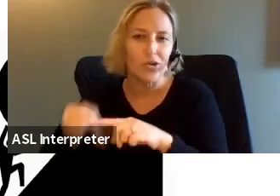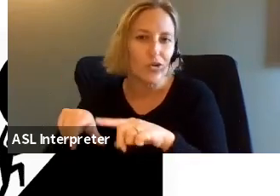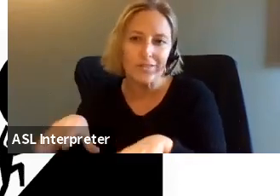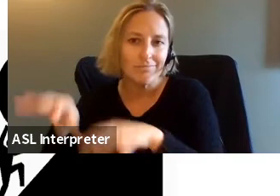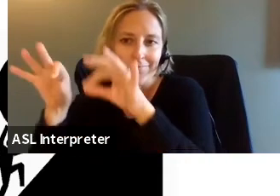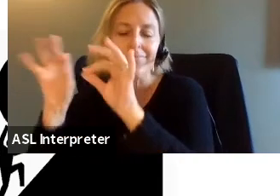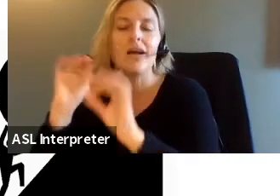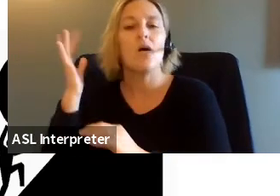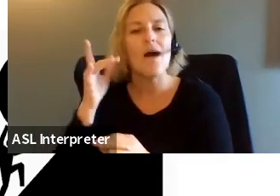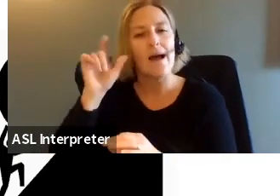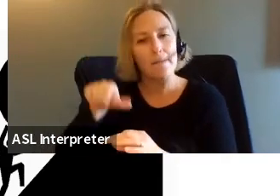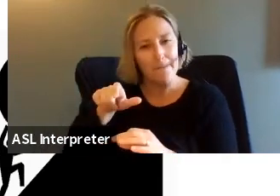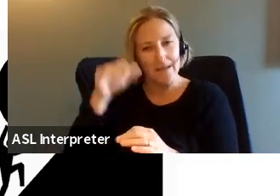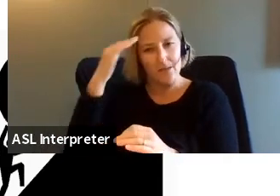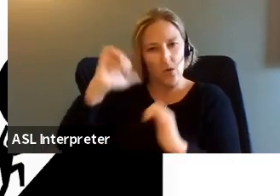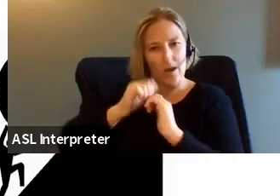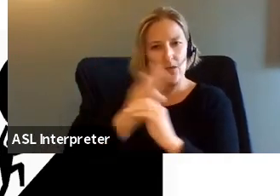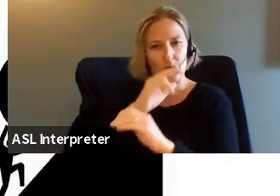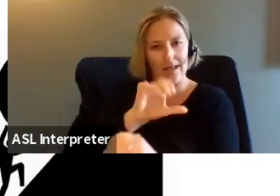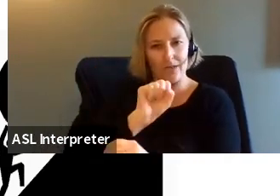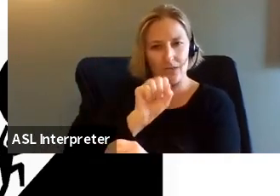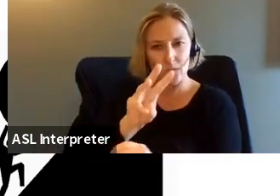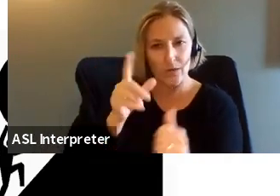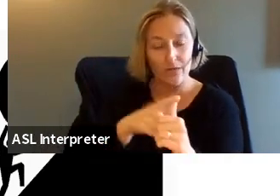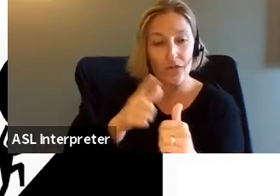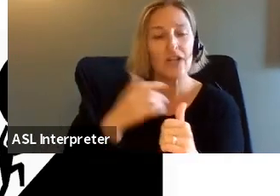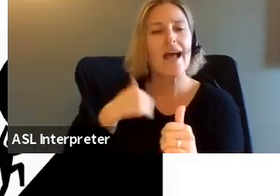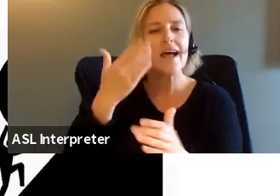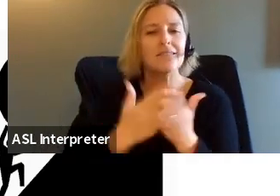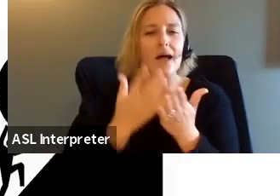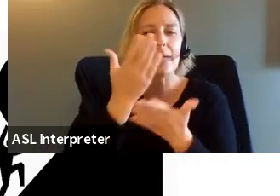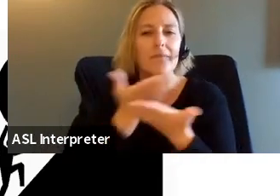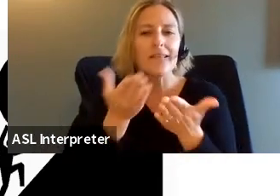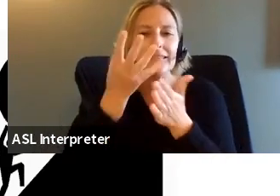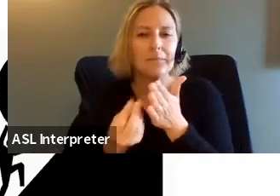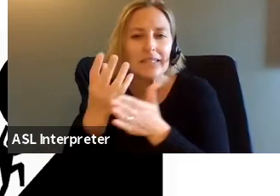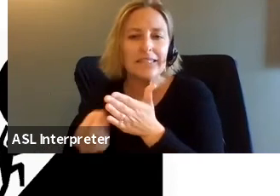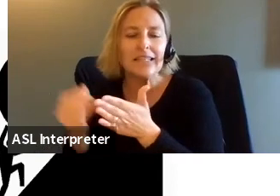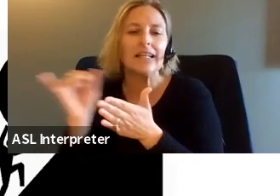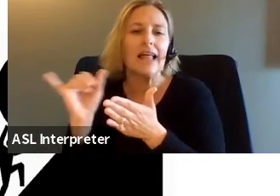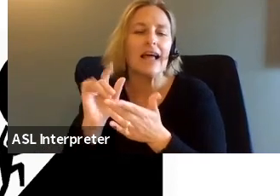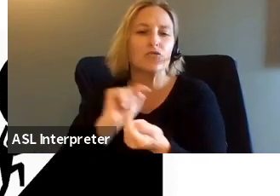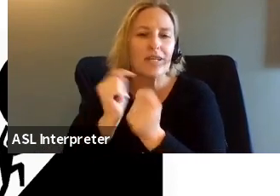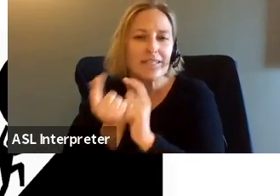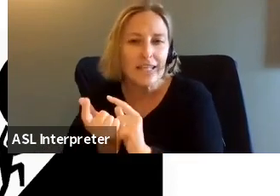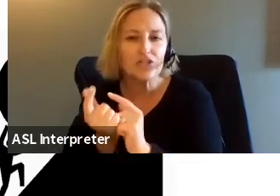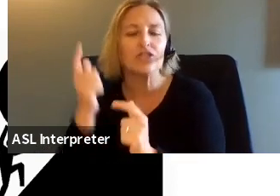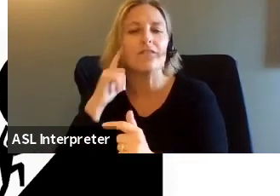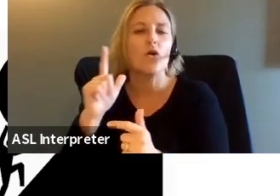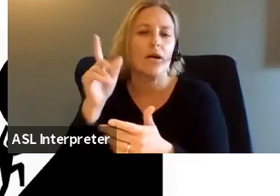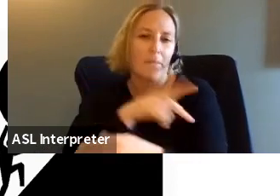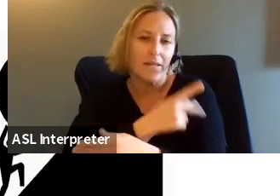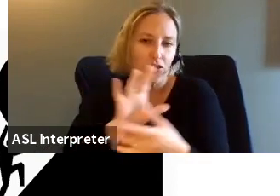software. And there were some missing key features in the software, such as translation and patient messaging. Next, please. So